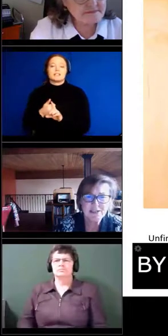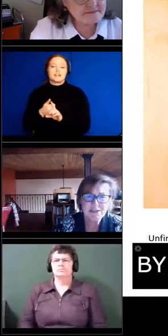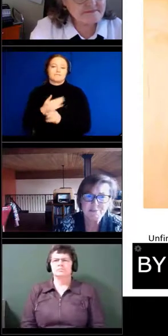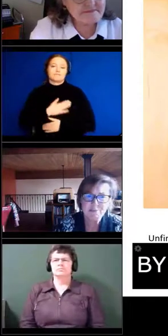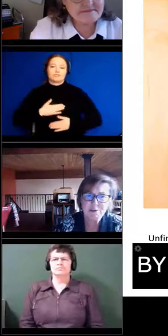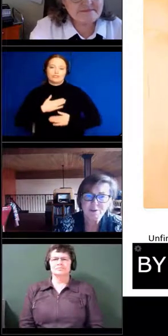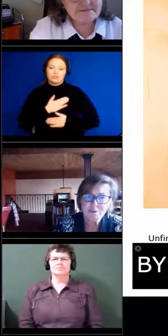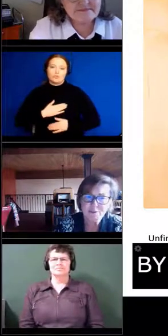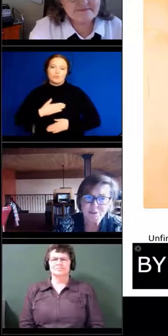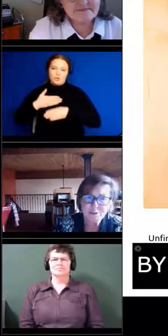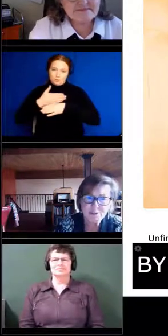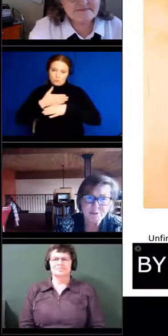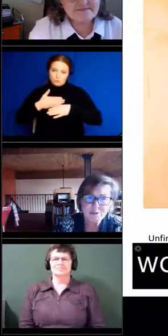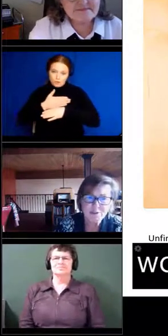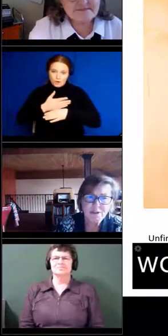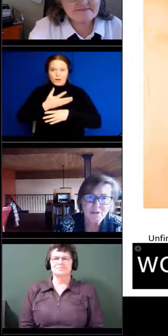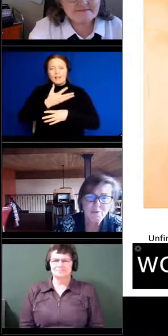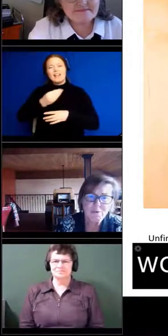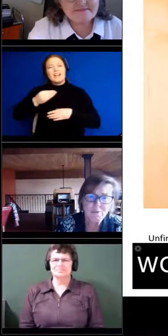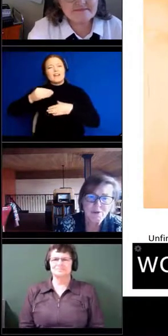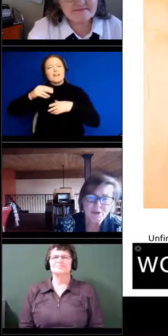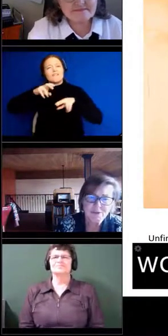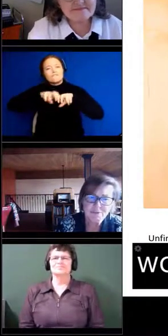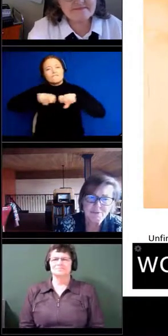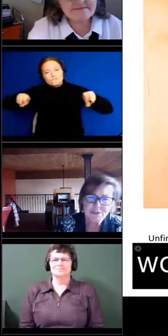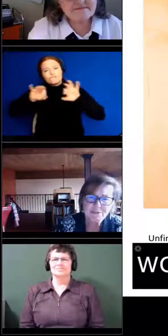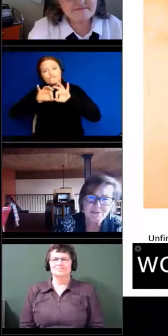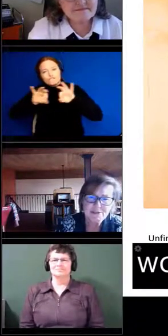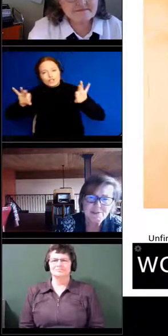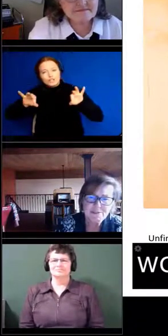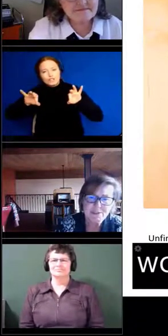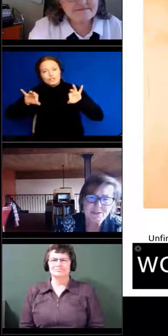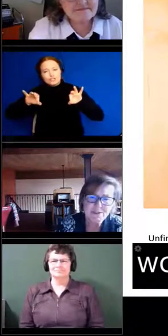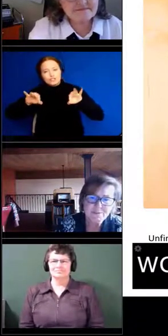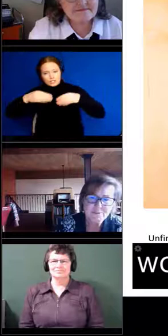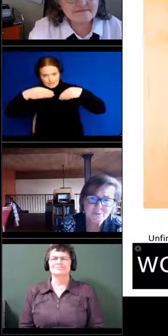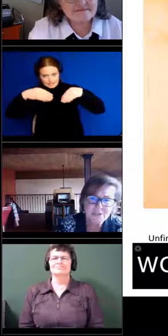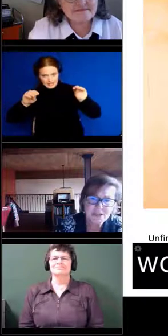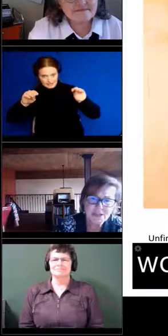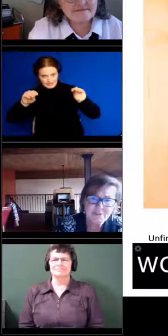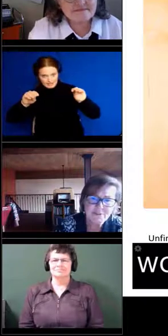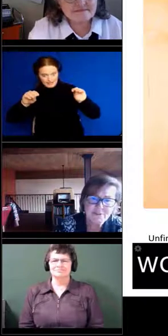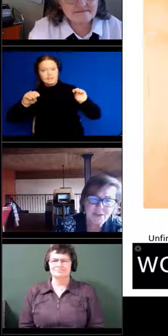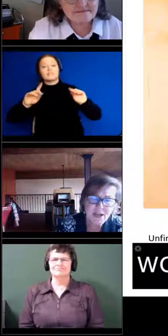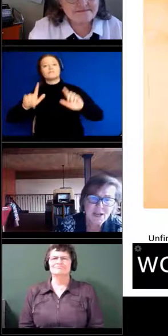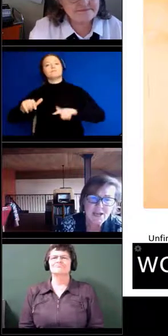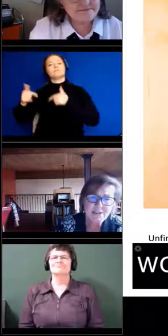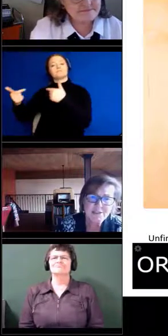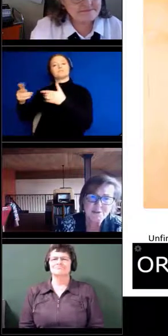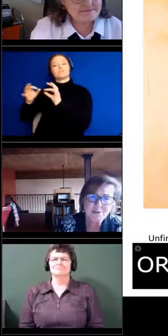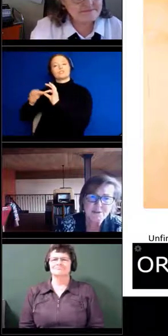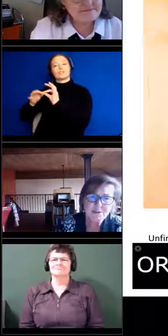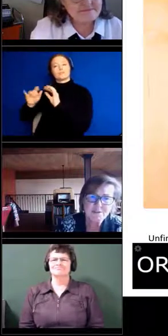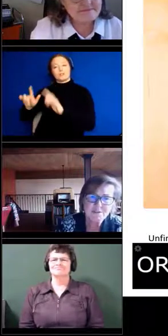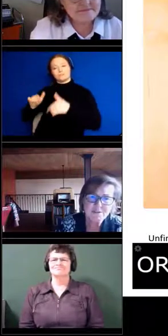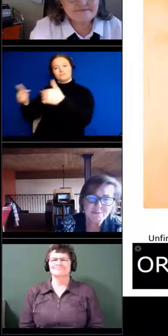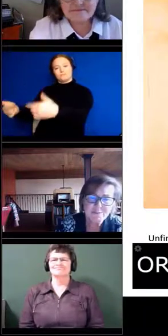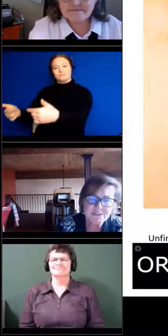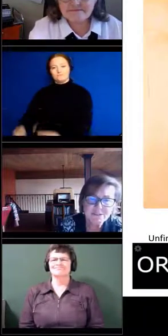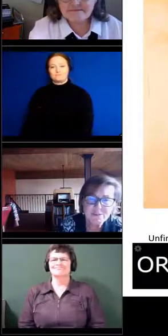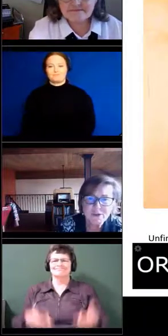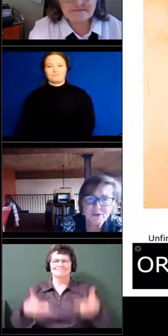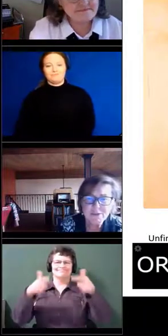selling furniture or wall coverings in his working life. And he took